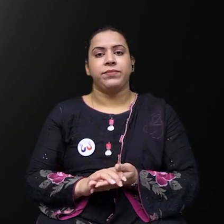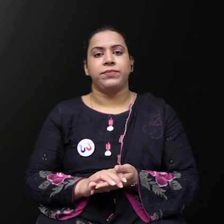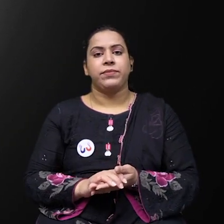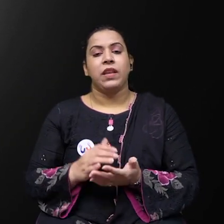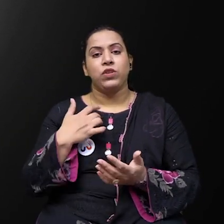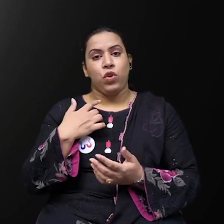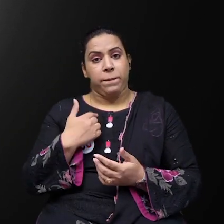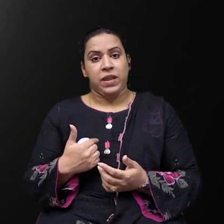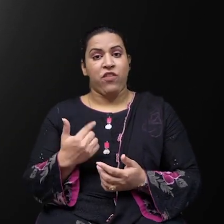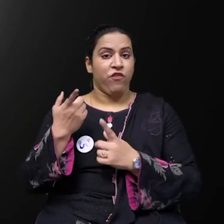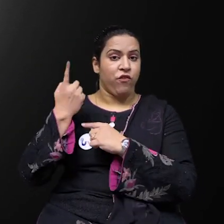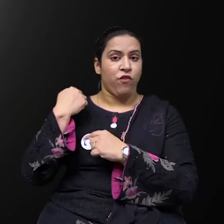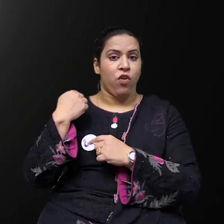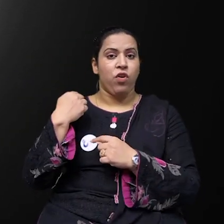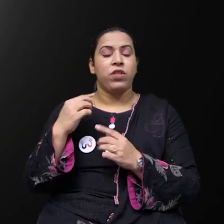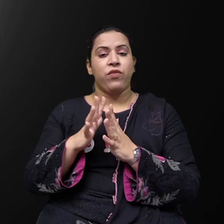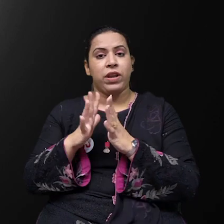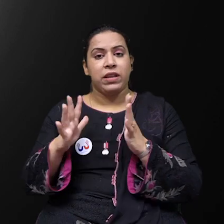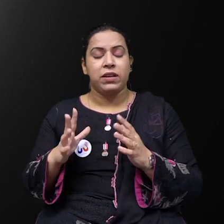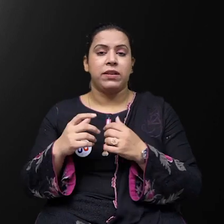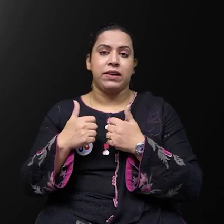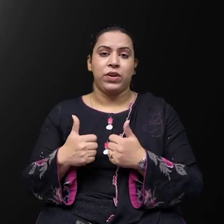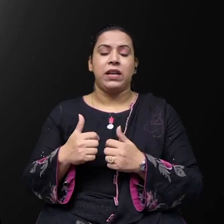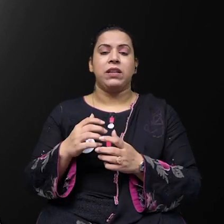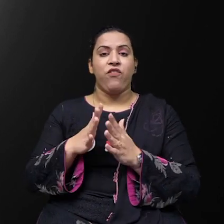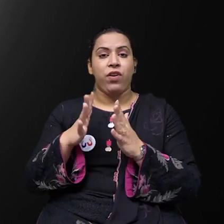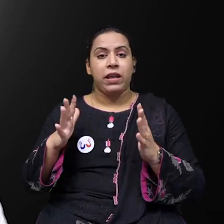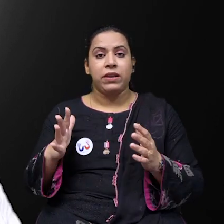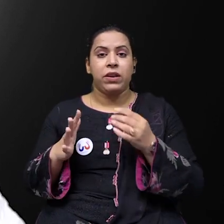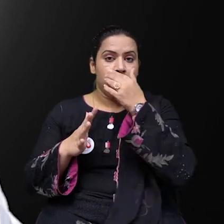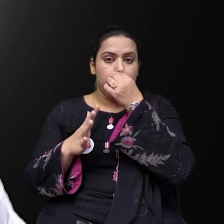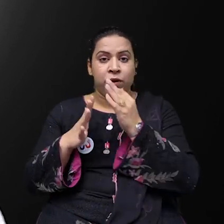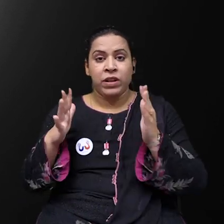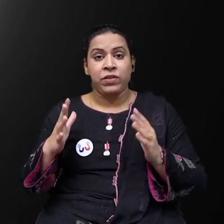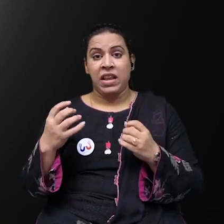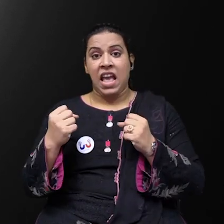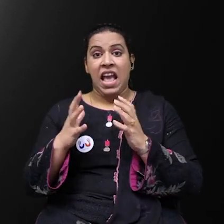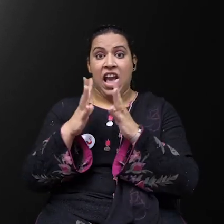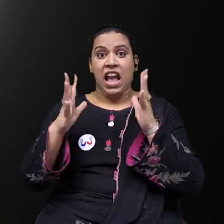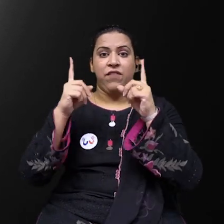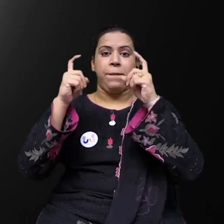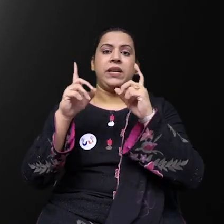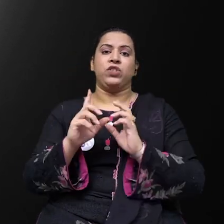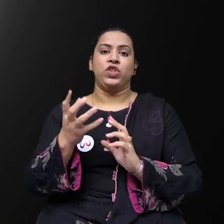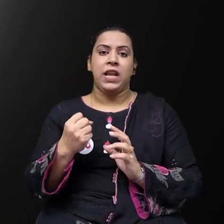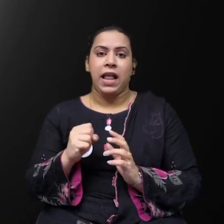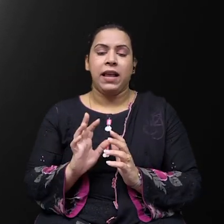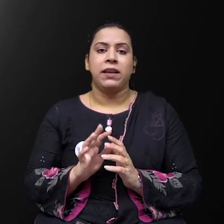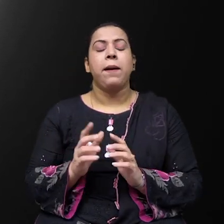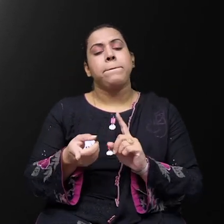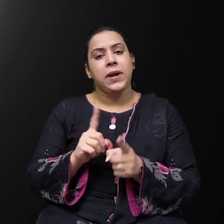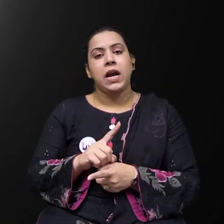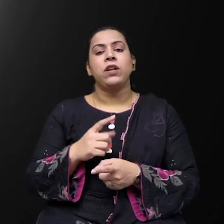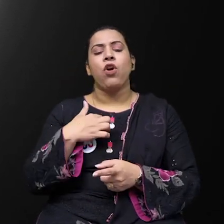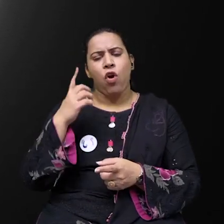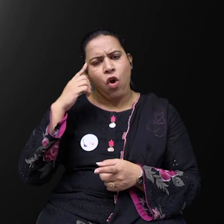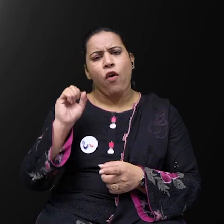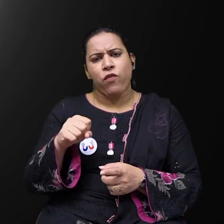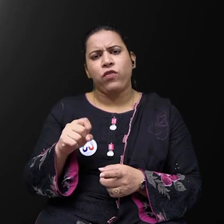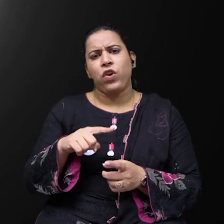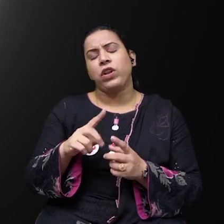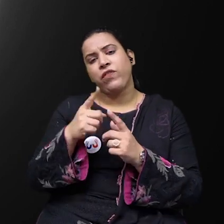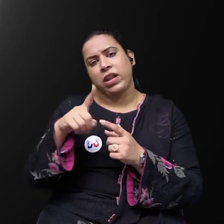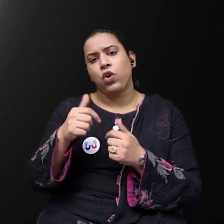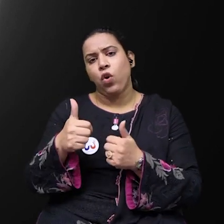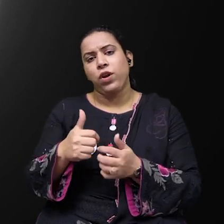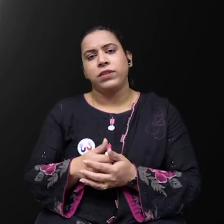To me, it was this very grand, very heavy picture. But of course, it wasn't that